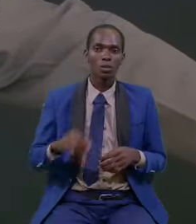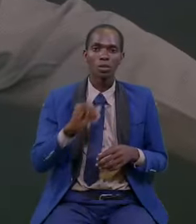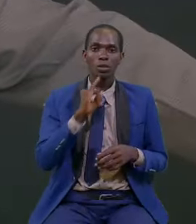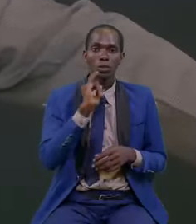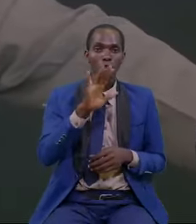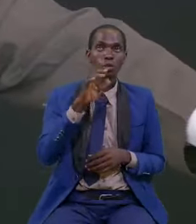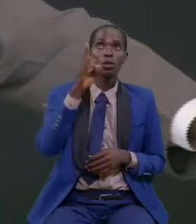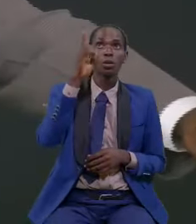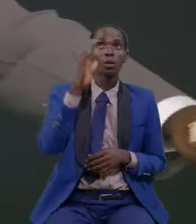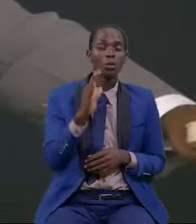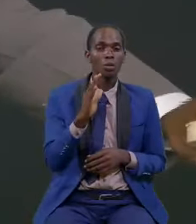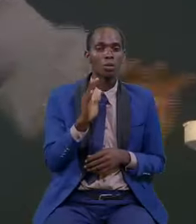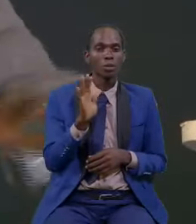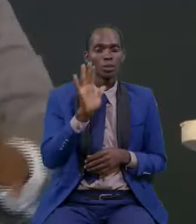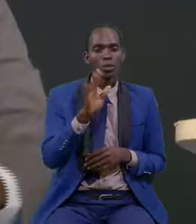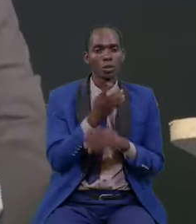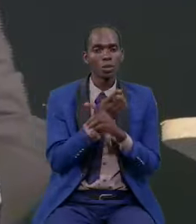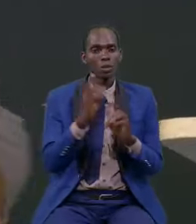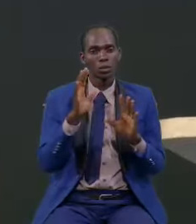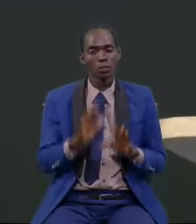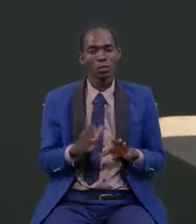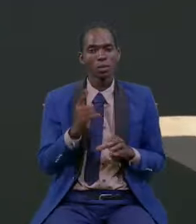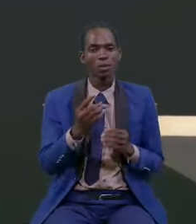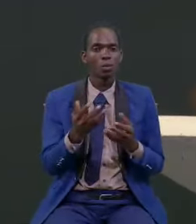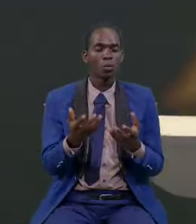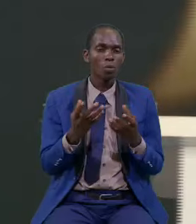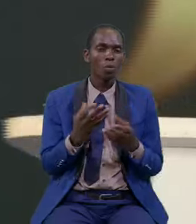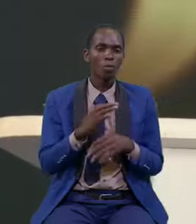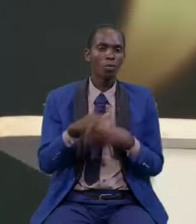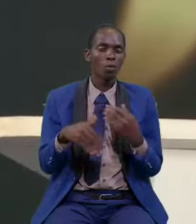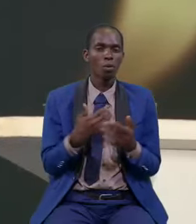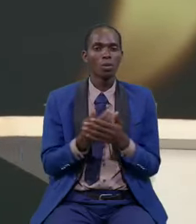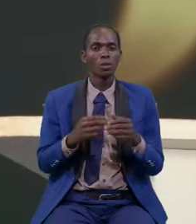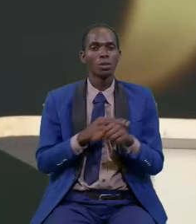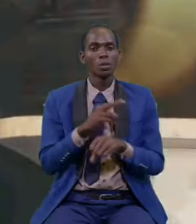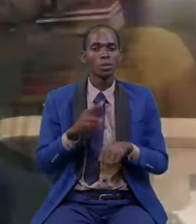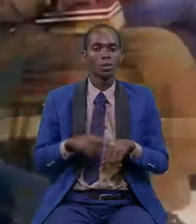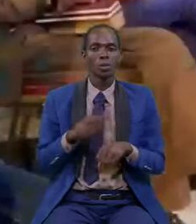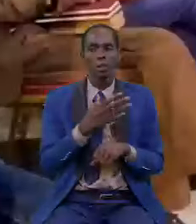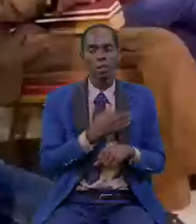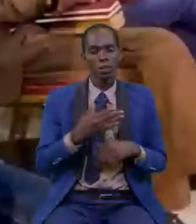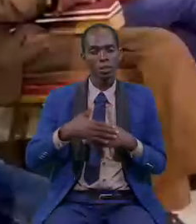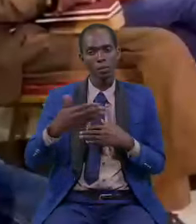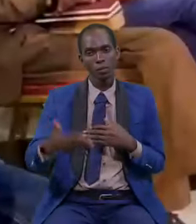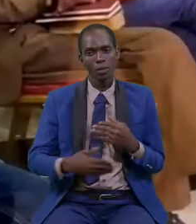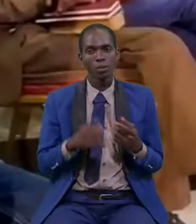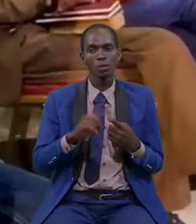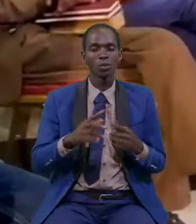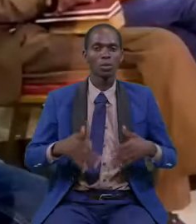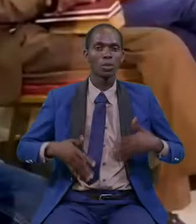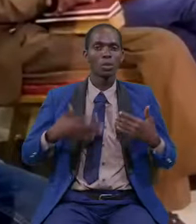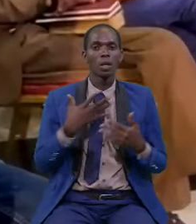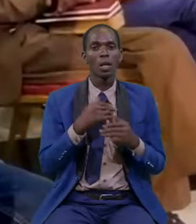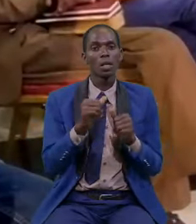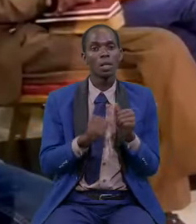the desire of all nations. And then you invite him to your life. And every good thing you have